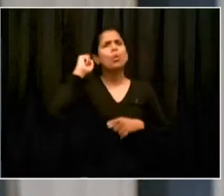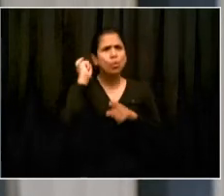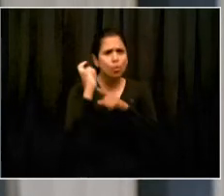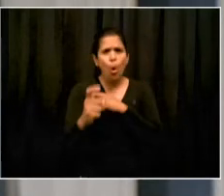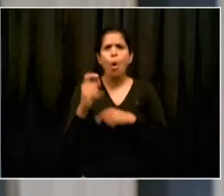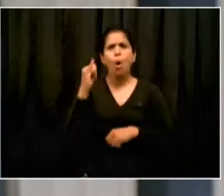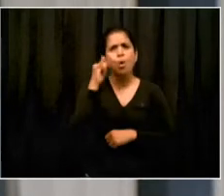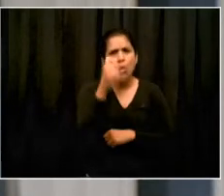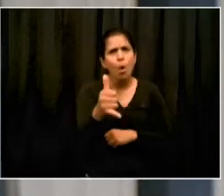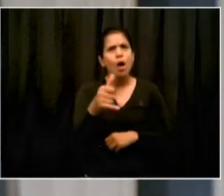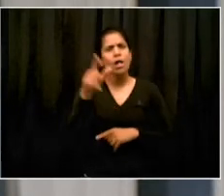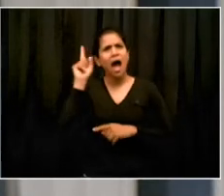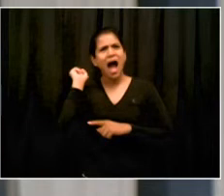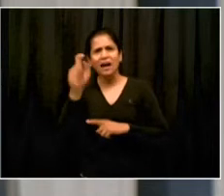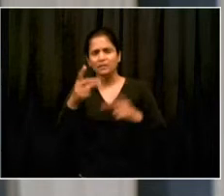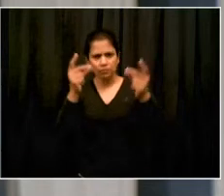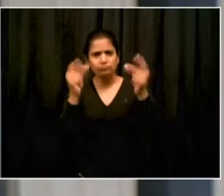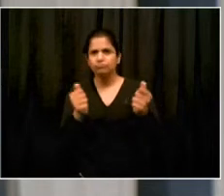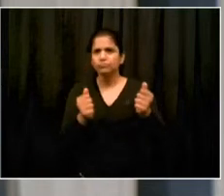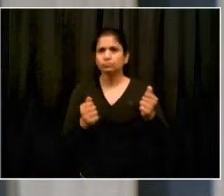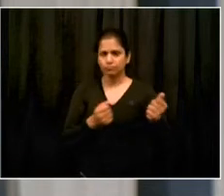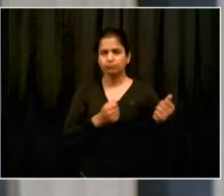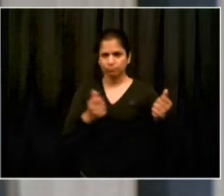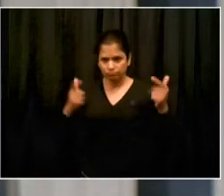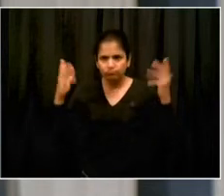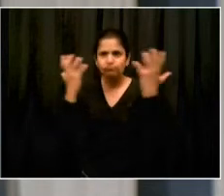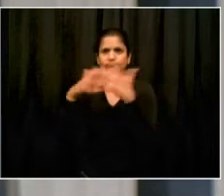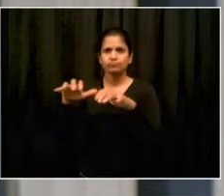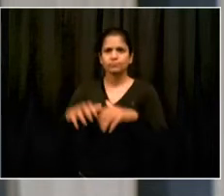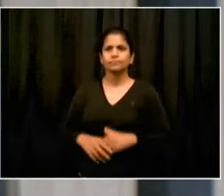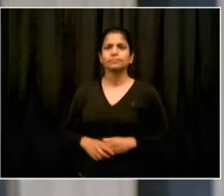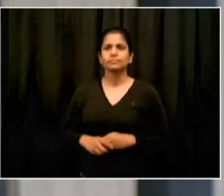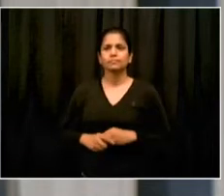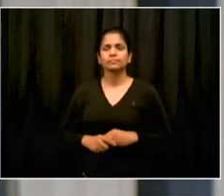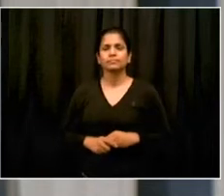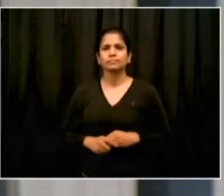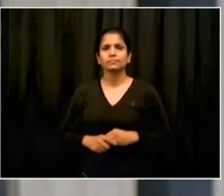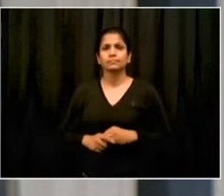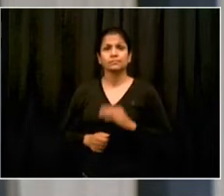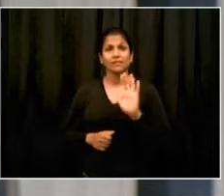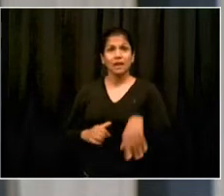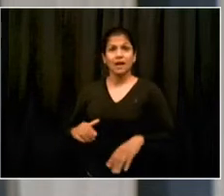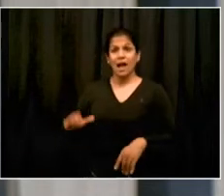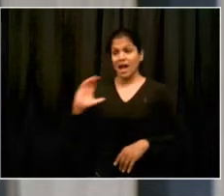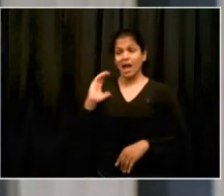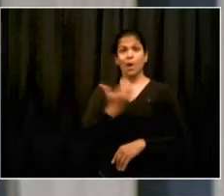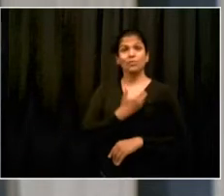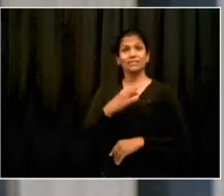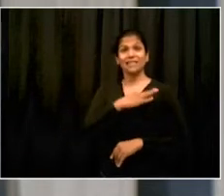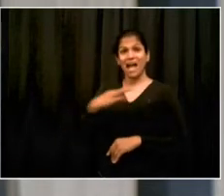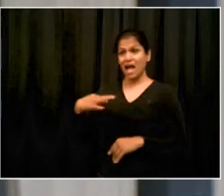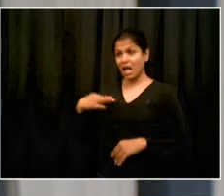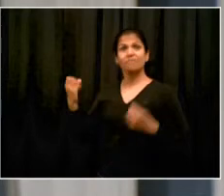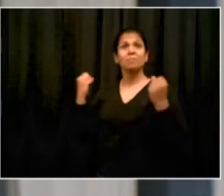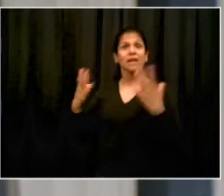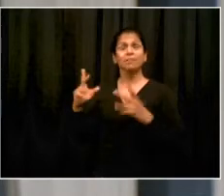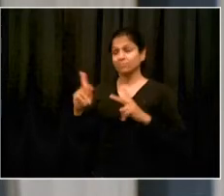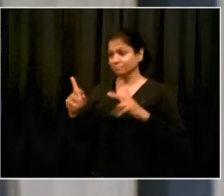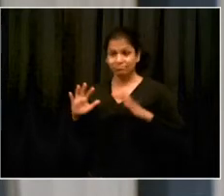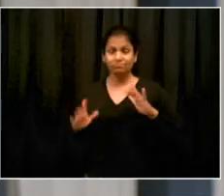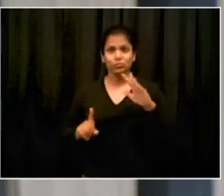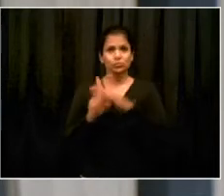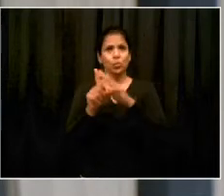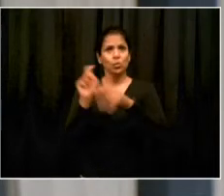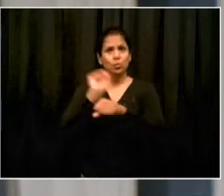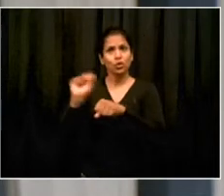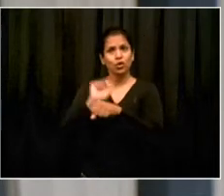be inside of a school. It is the responsibility of our staff to show up for our children each day and ensure a safe school